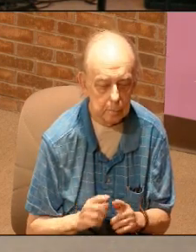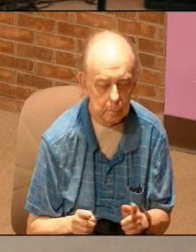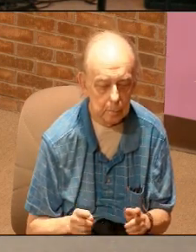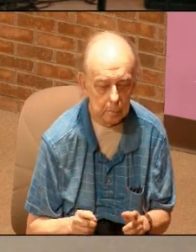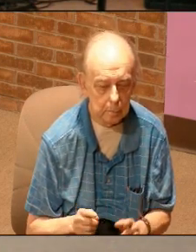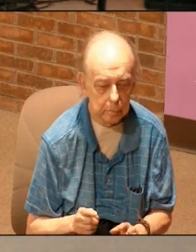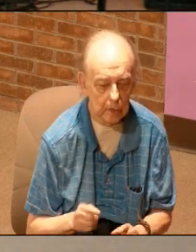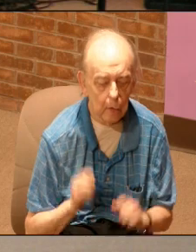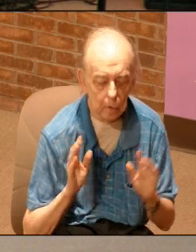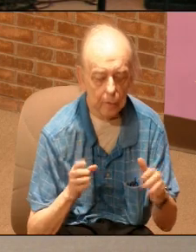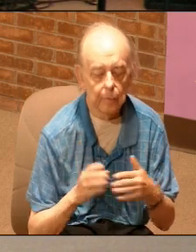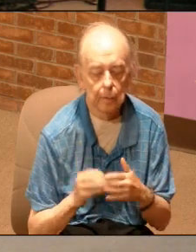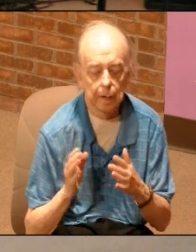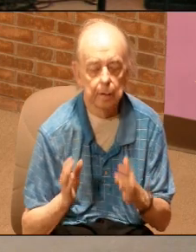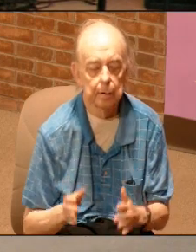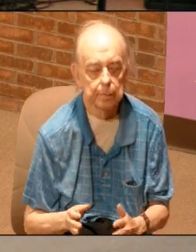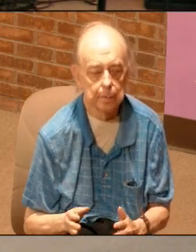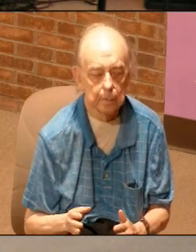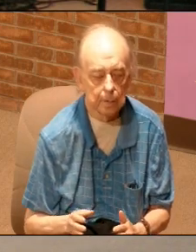great leader